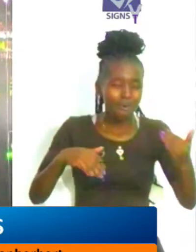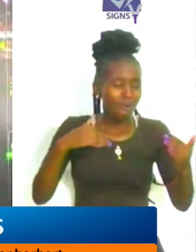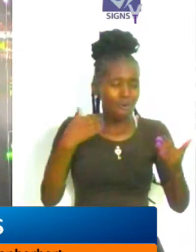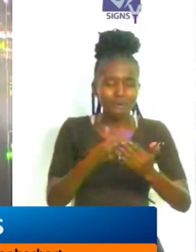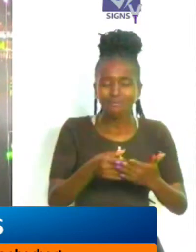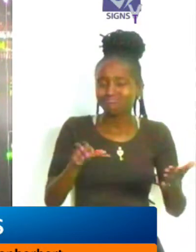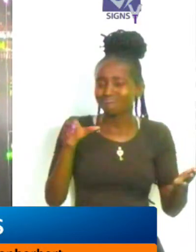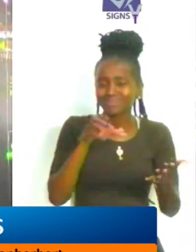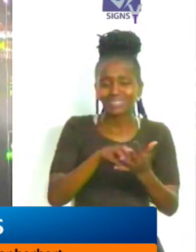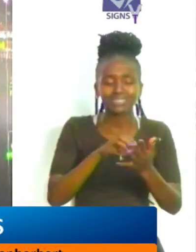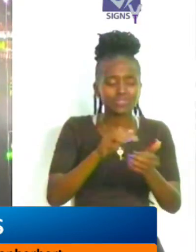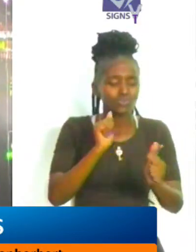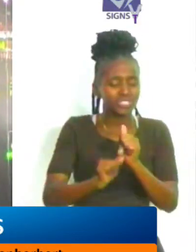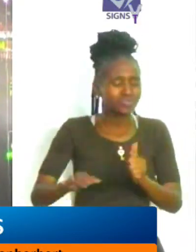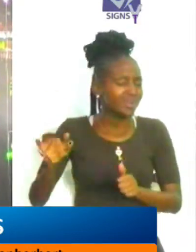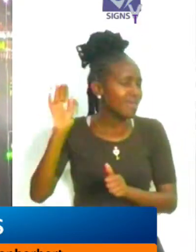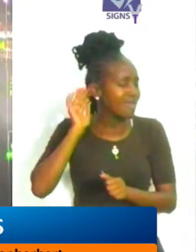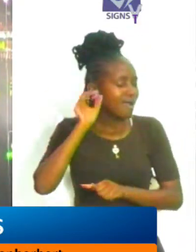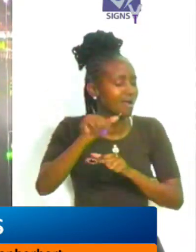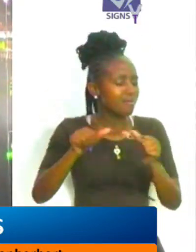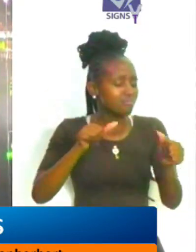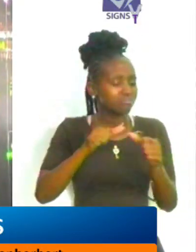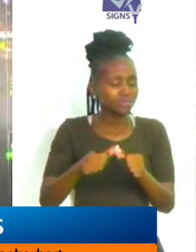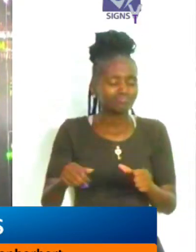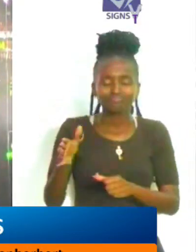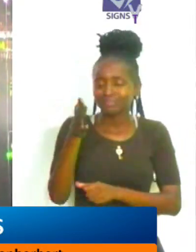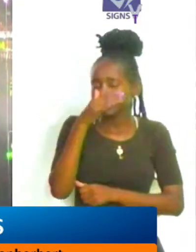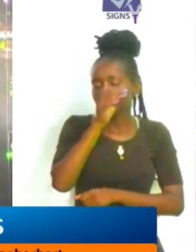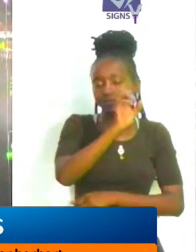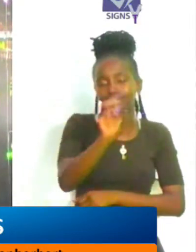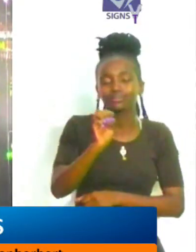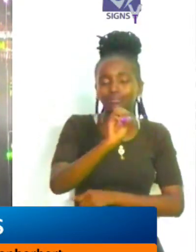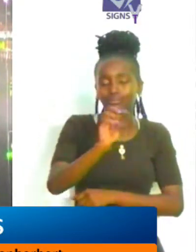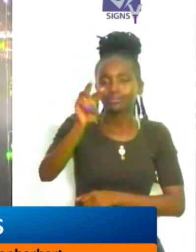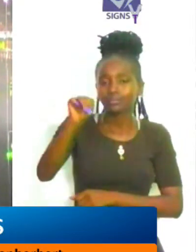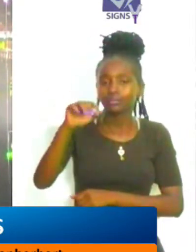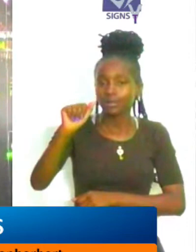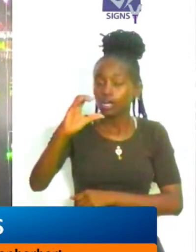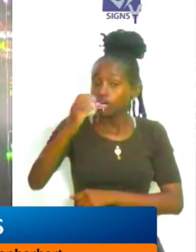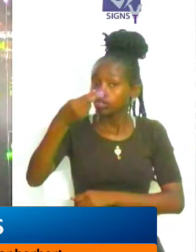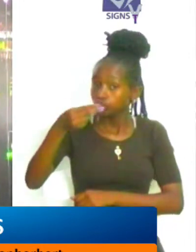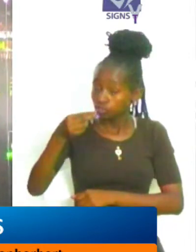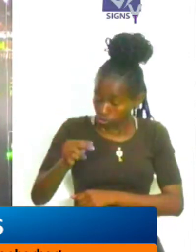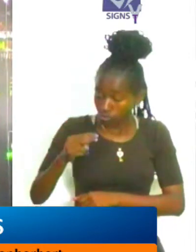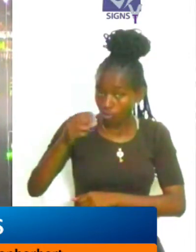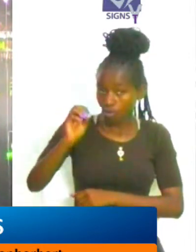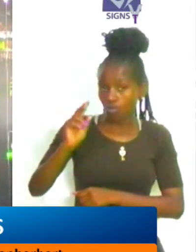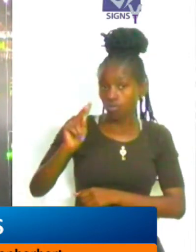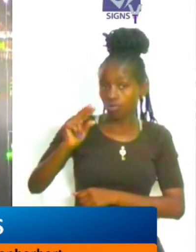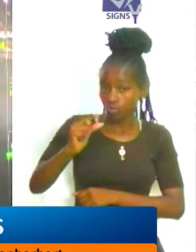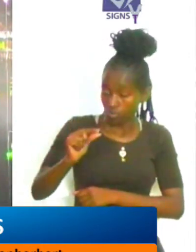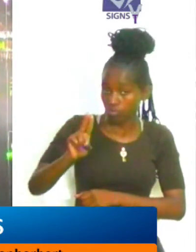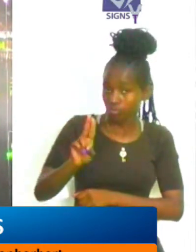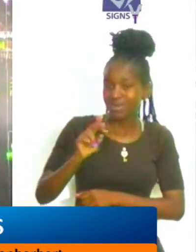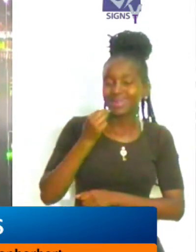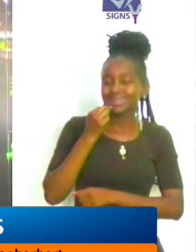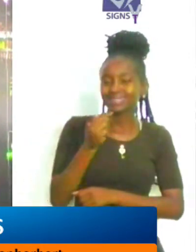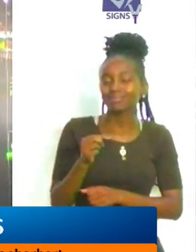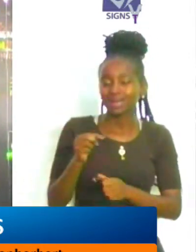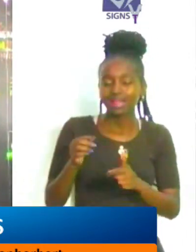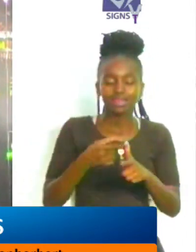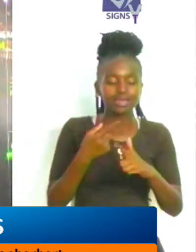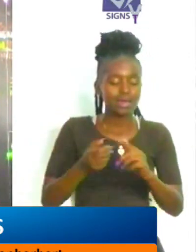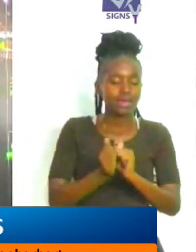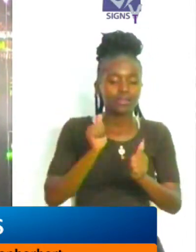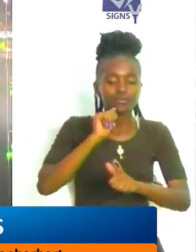Secretary Ezekiel Machogu defended his ministry on questions related to a sudden surge in main